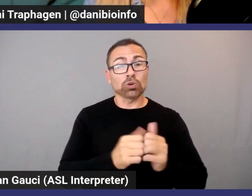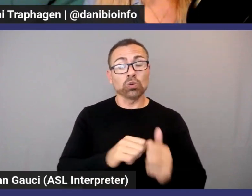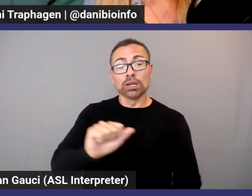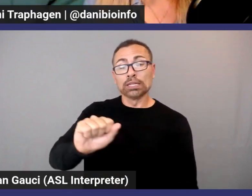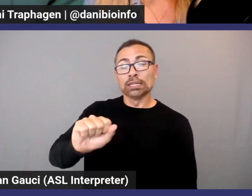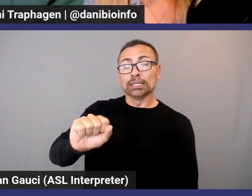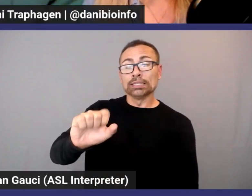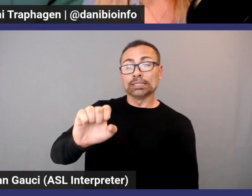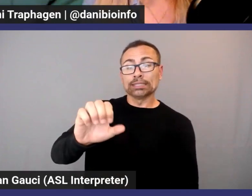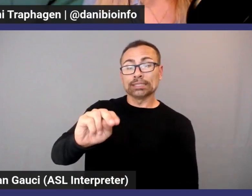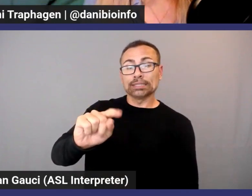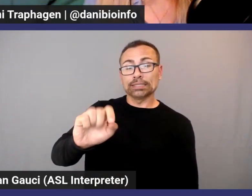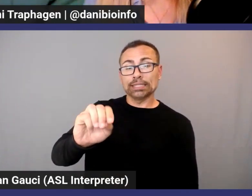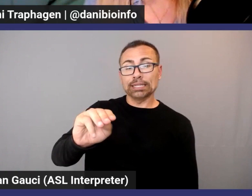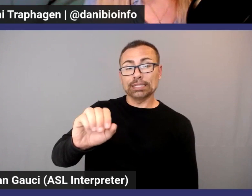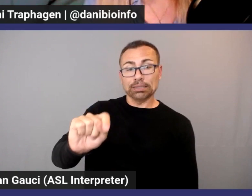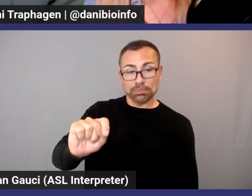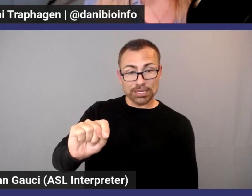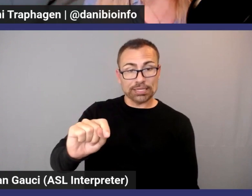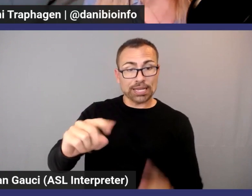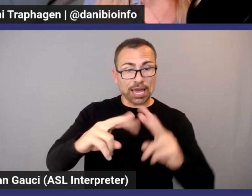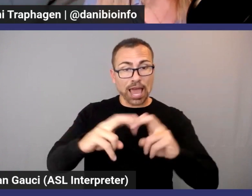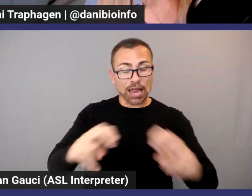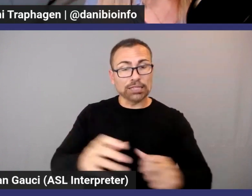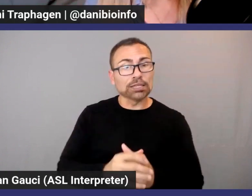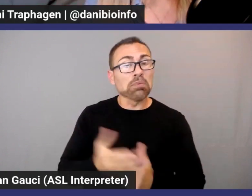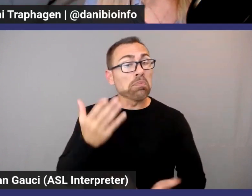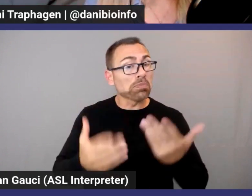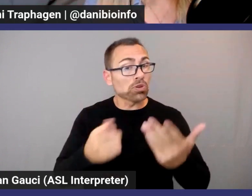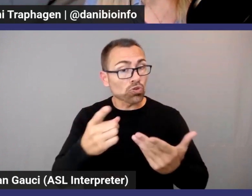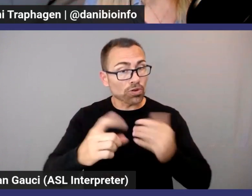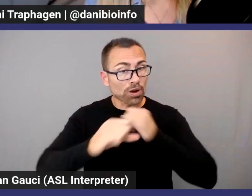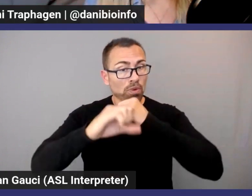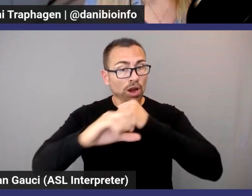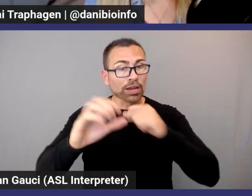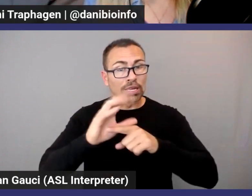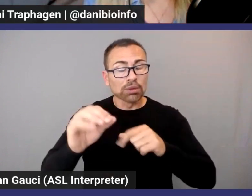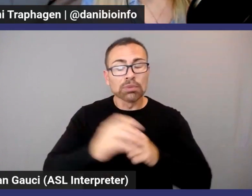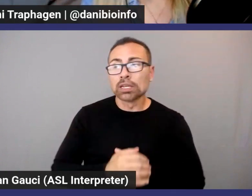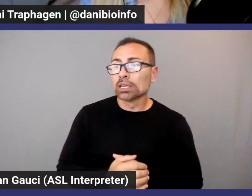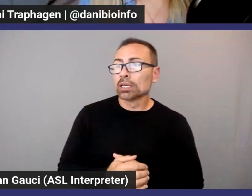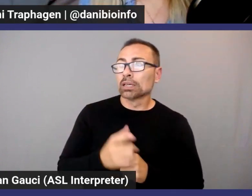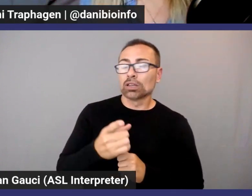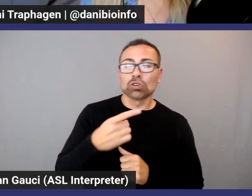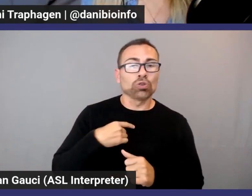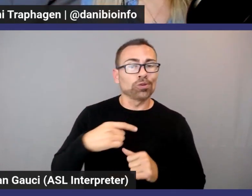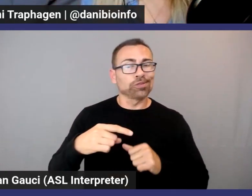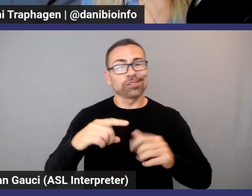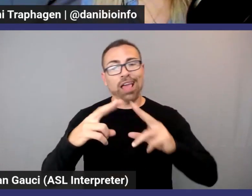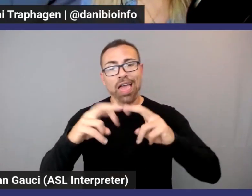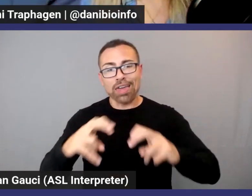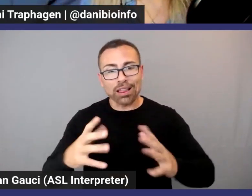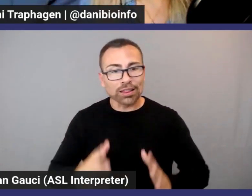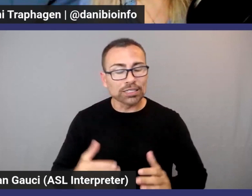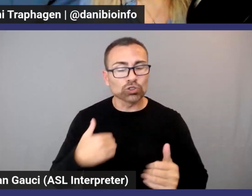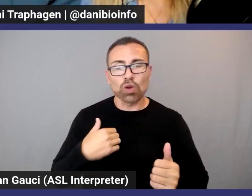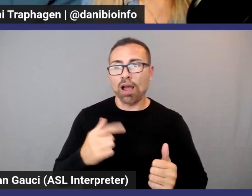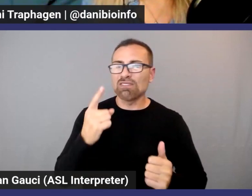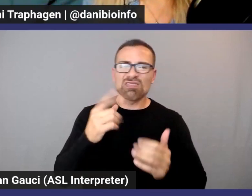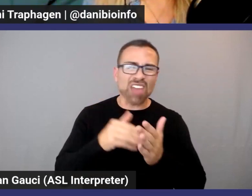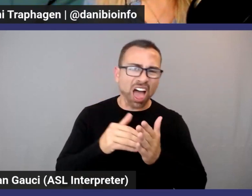So if imagine you're in a marketing company, you're a marketing analyst, you've got thousands and thousands of product